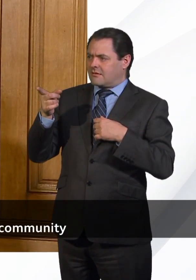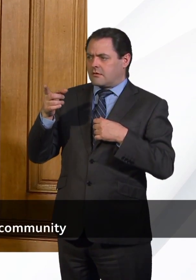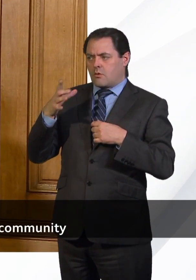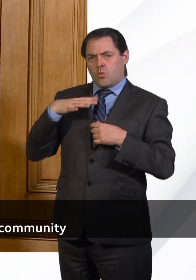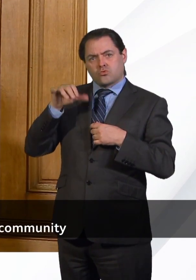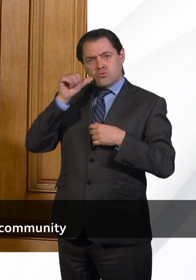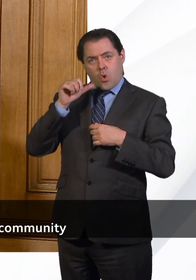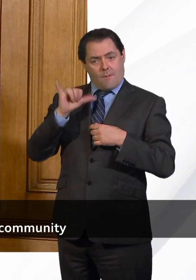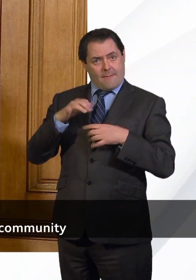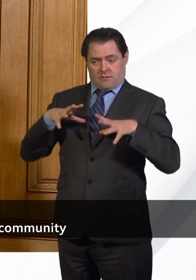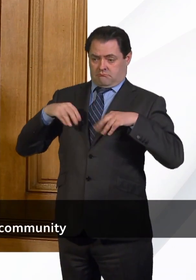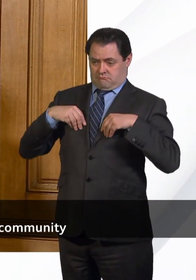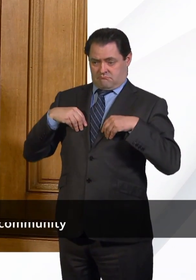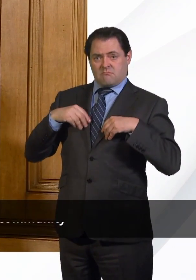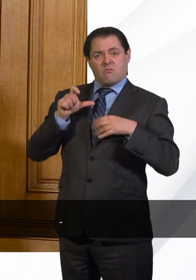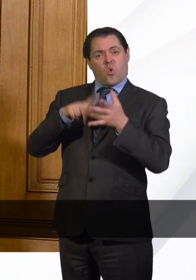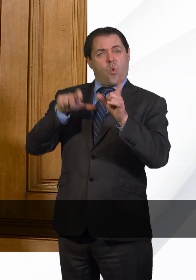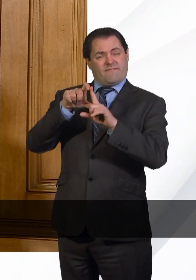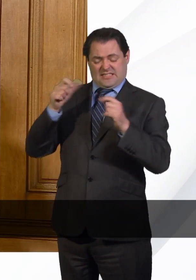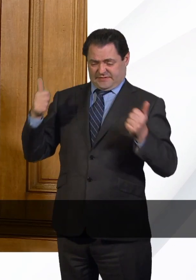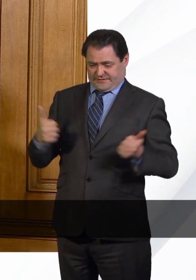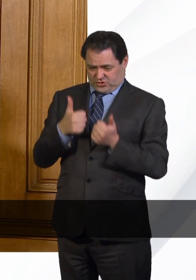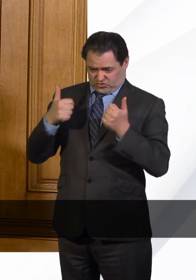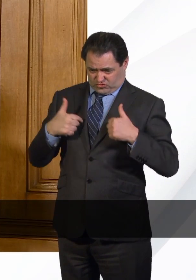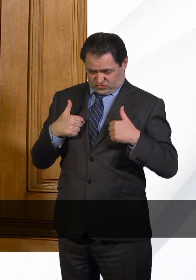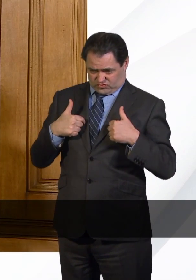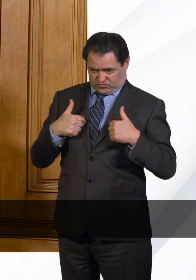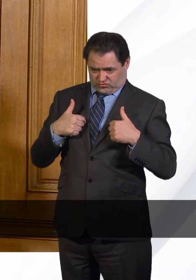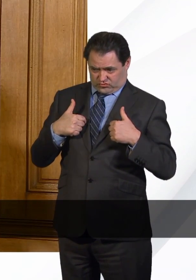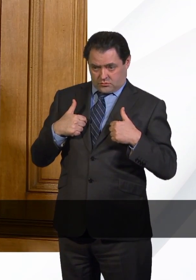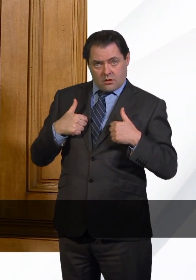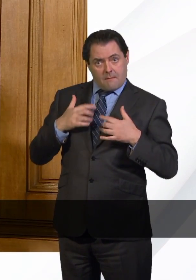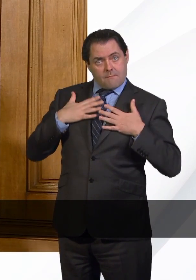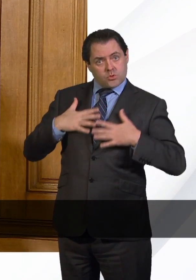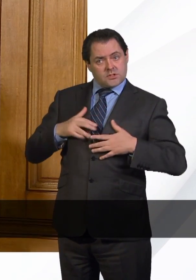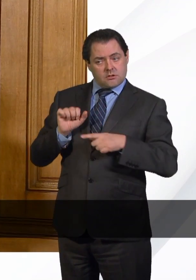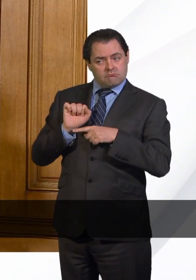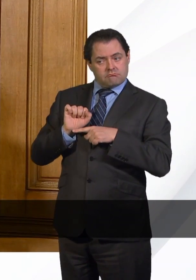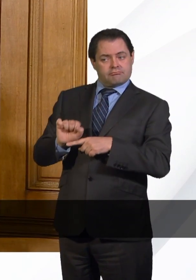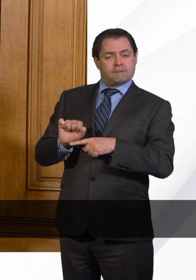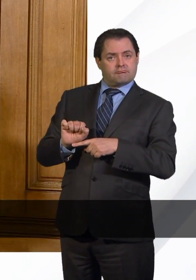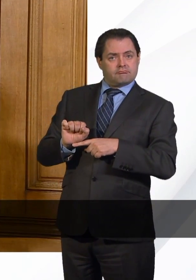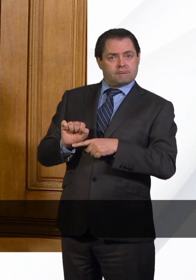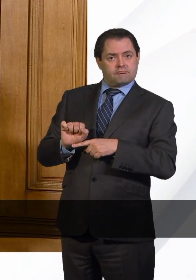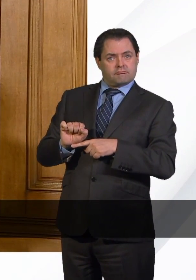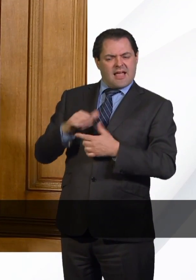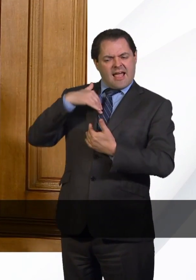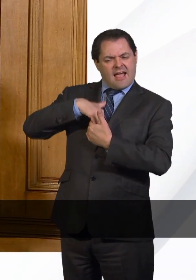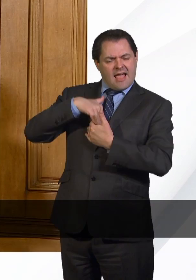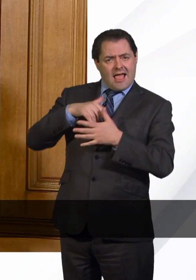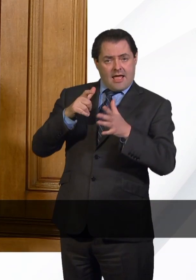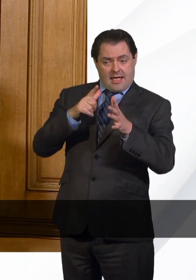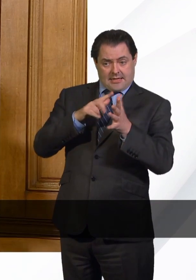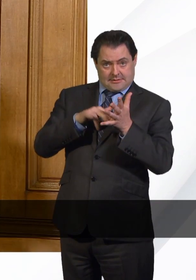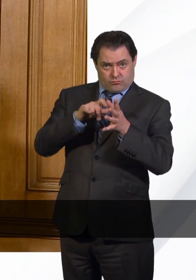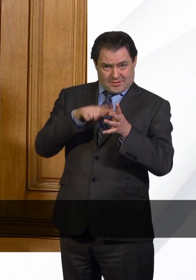had COVID-19 infection, do you get antibodies? Do they protect you against